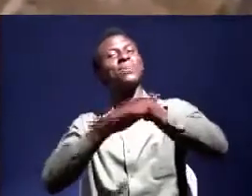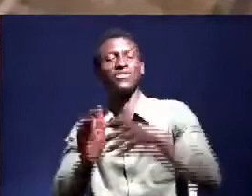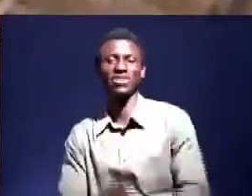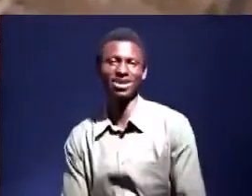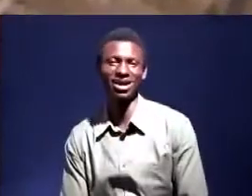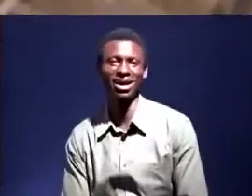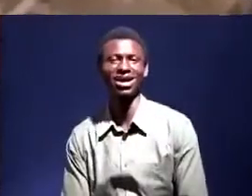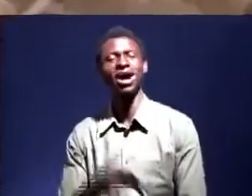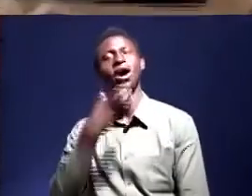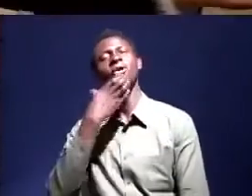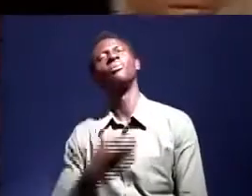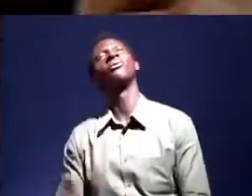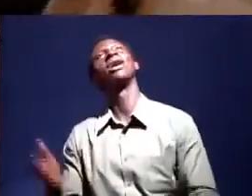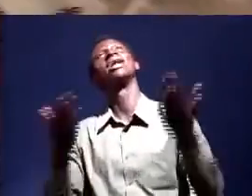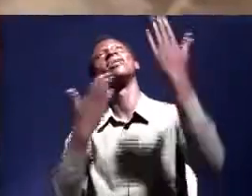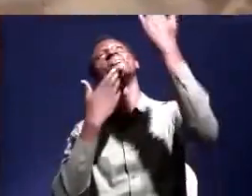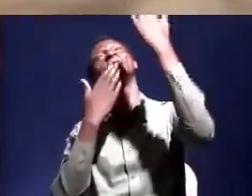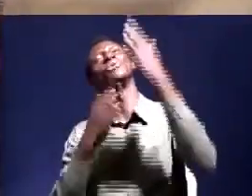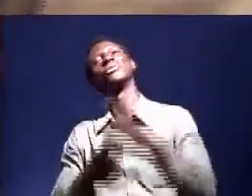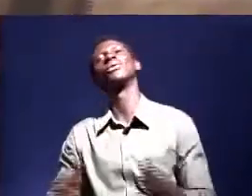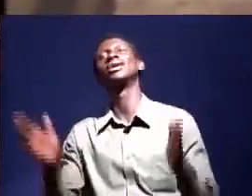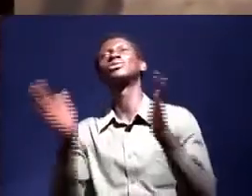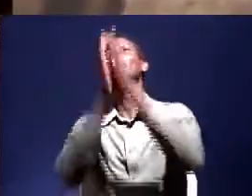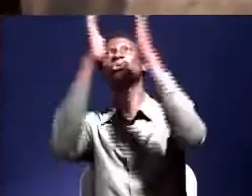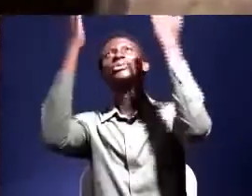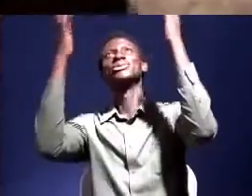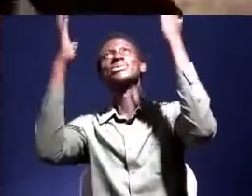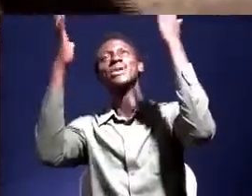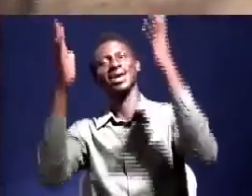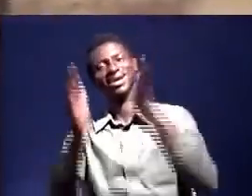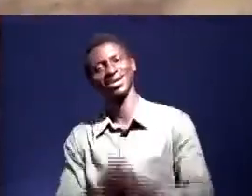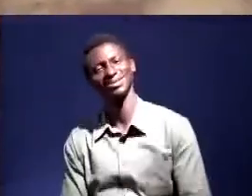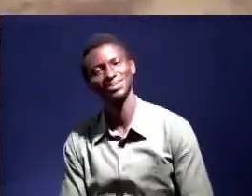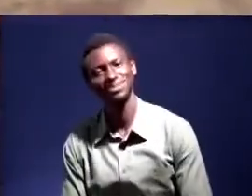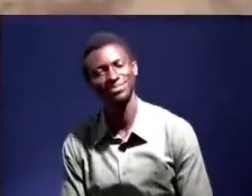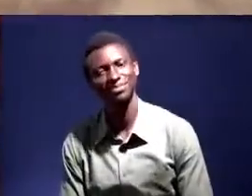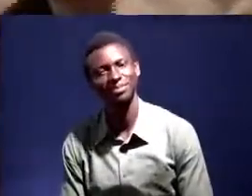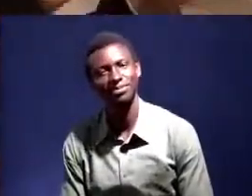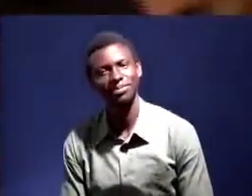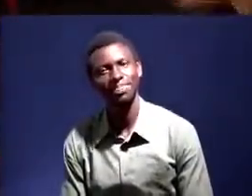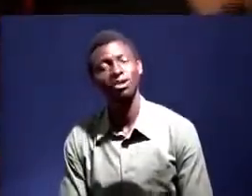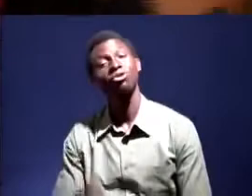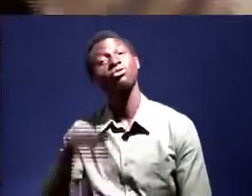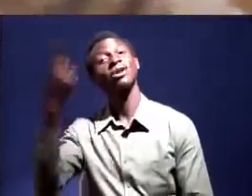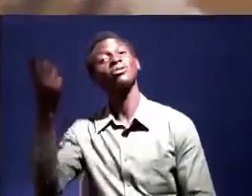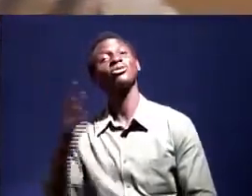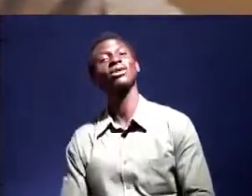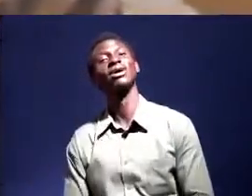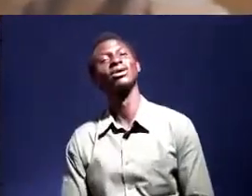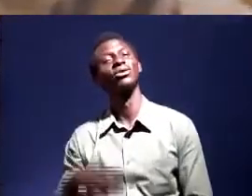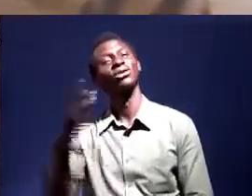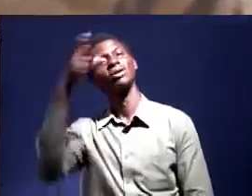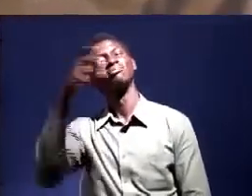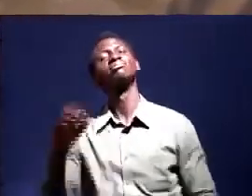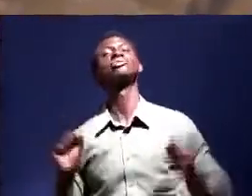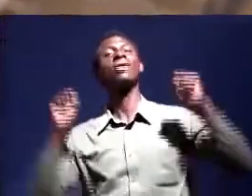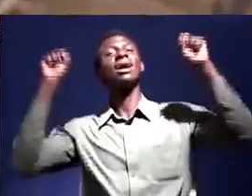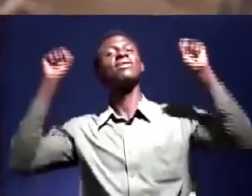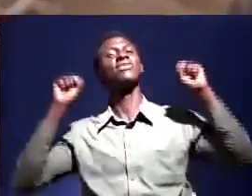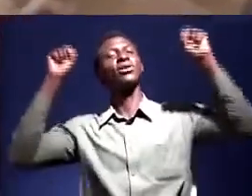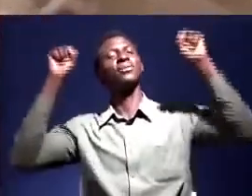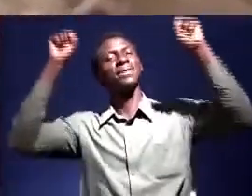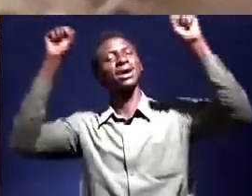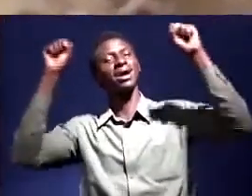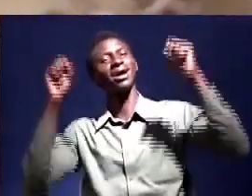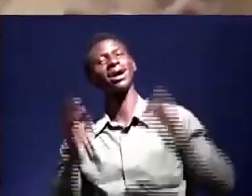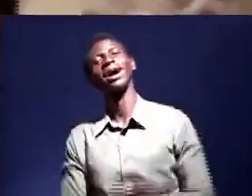atukuzwe, injili ilikuja Africa. You know that Ethiopian, unajua yule Ethiopian could not wait. Hakuweza kungoja. I